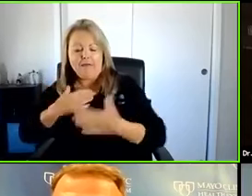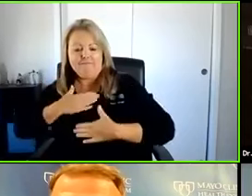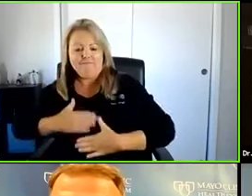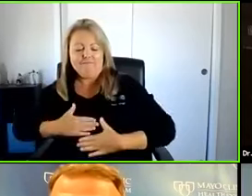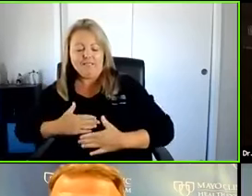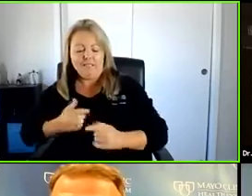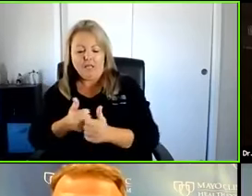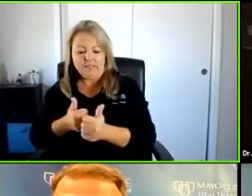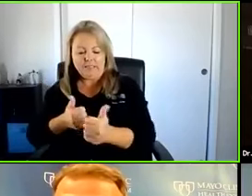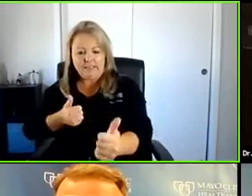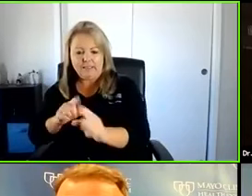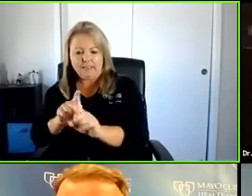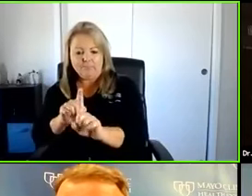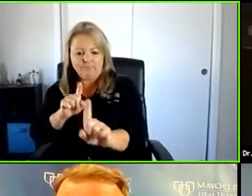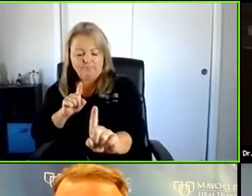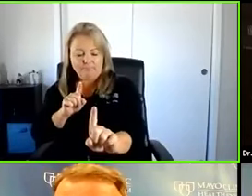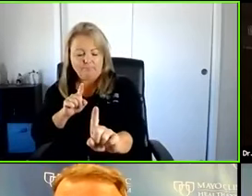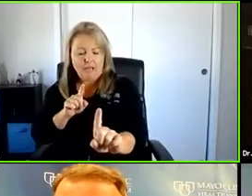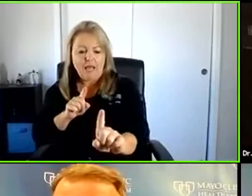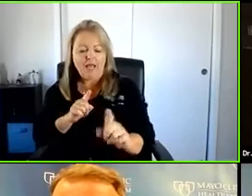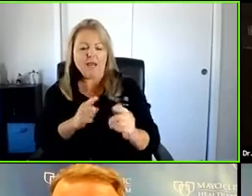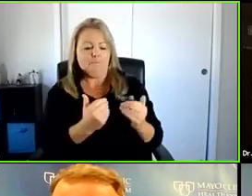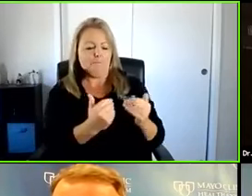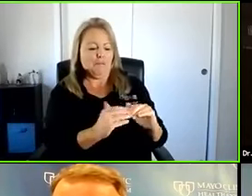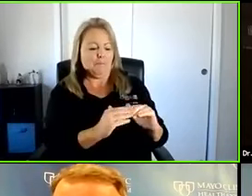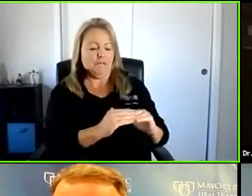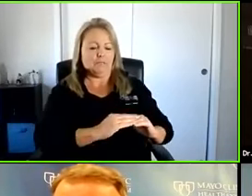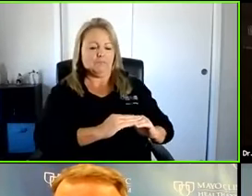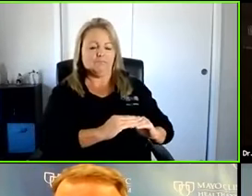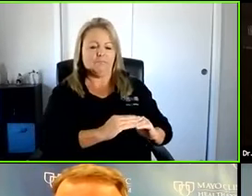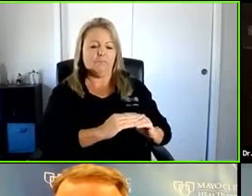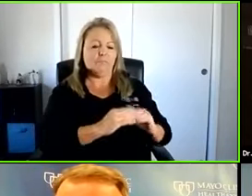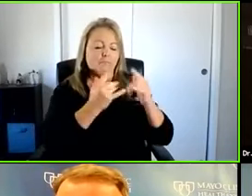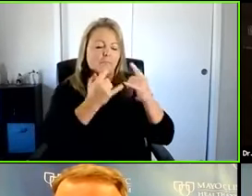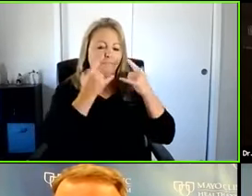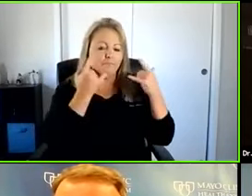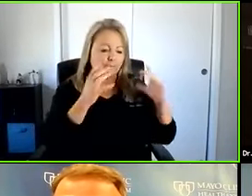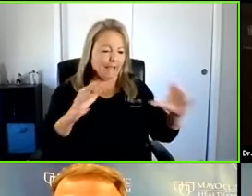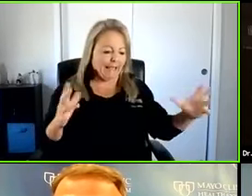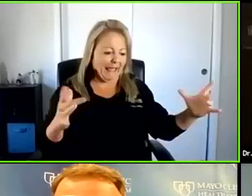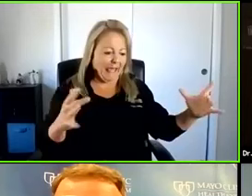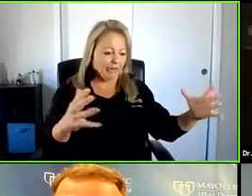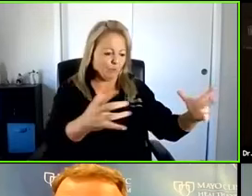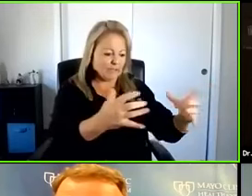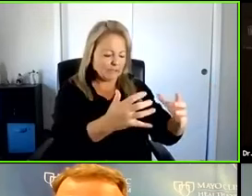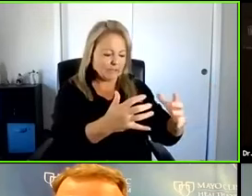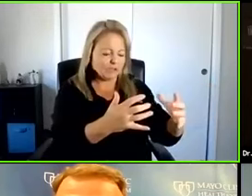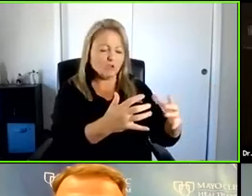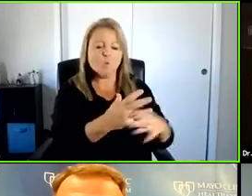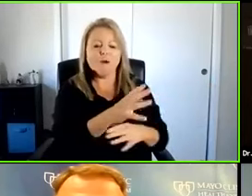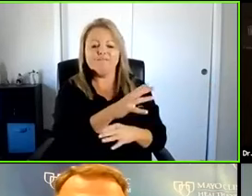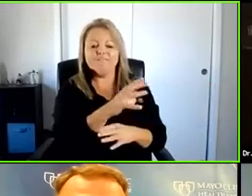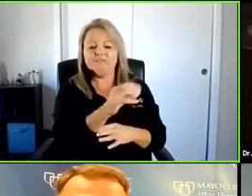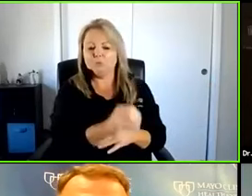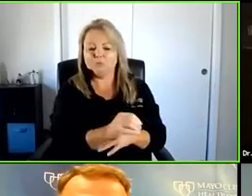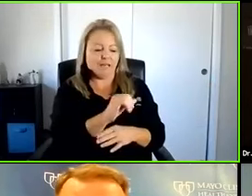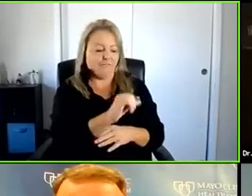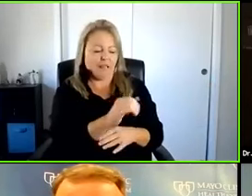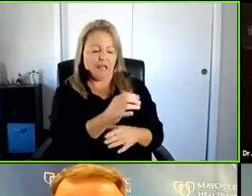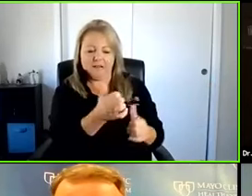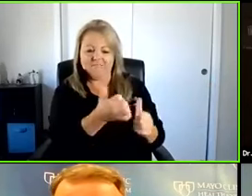number 7, minimize mass gatherings in businesses, public buildings, and spaces to up to 50% of the capacity of